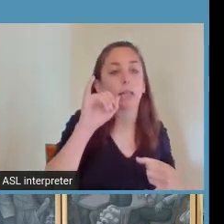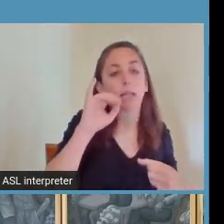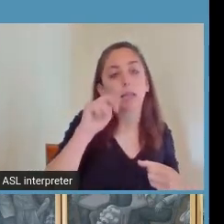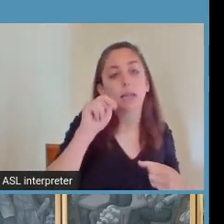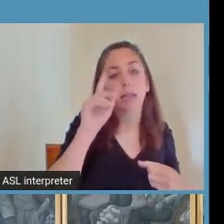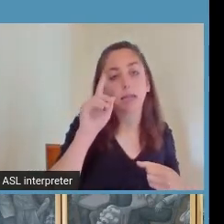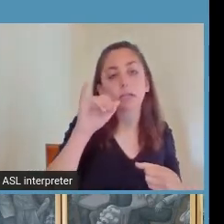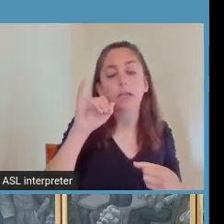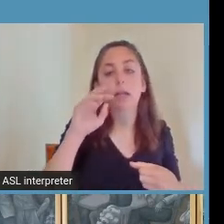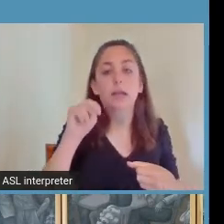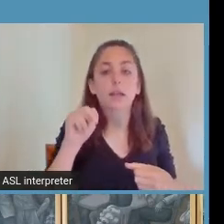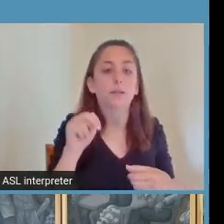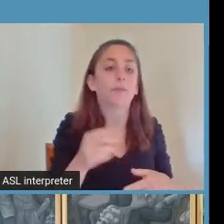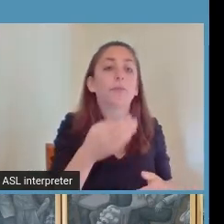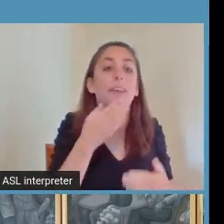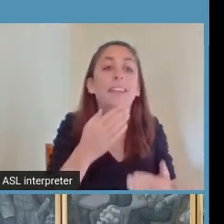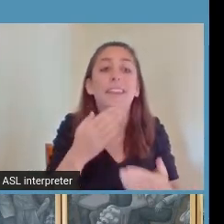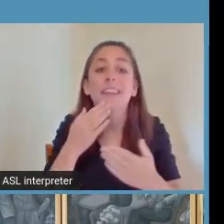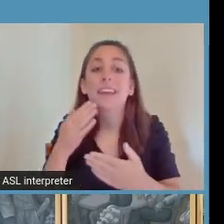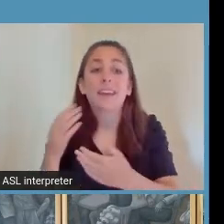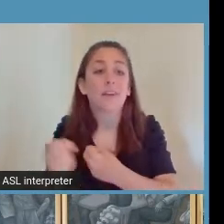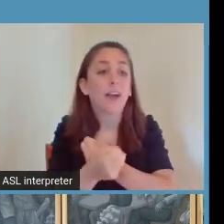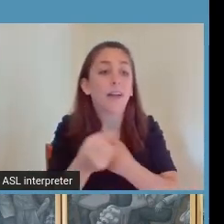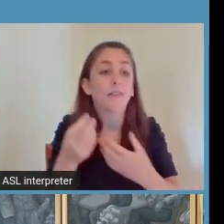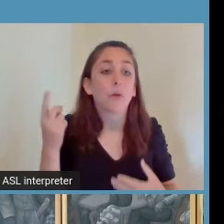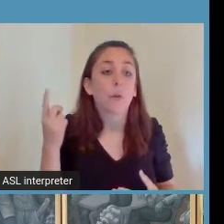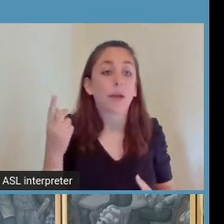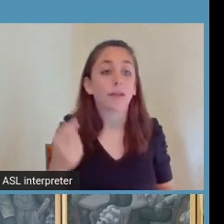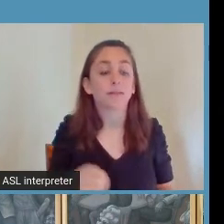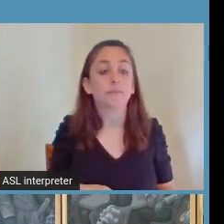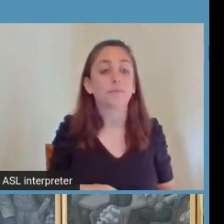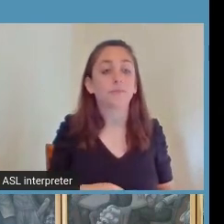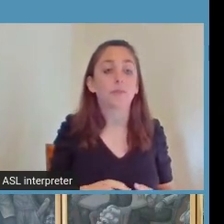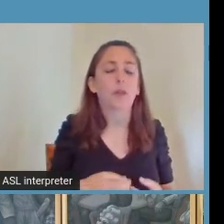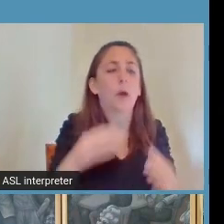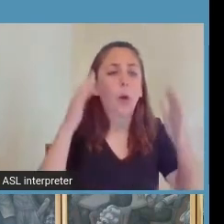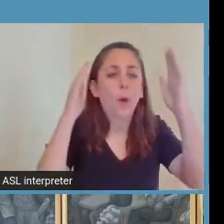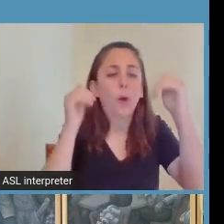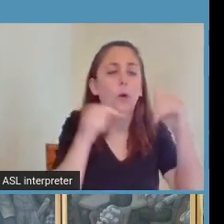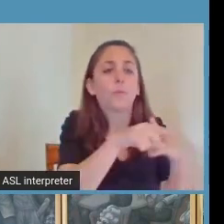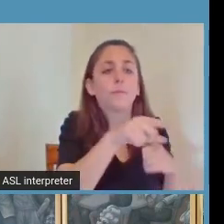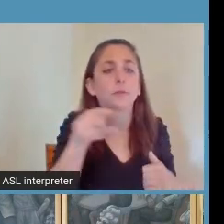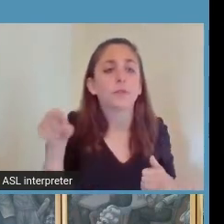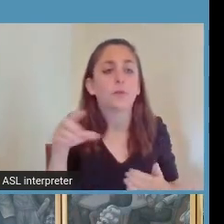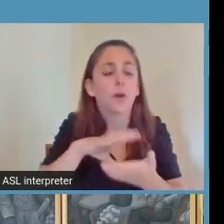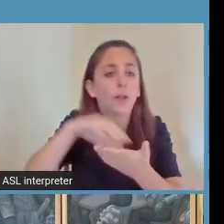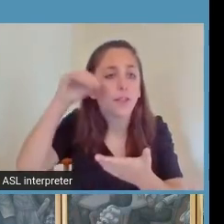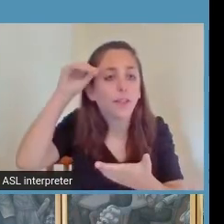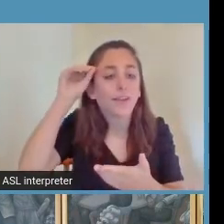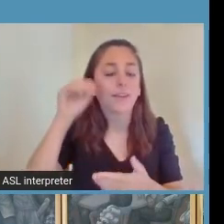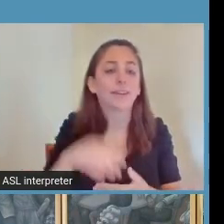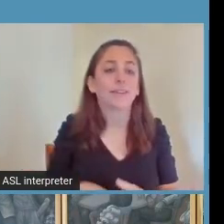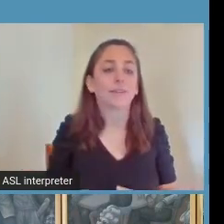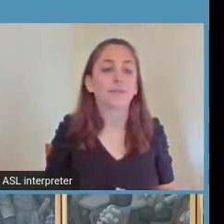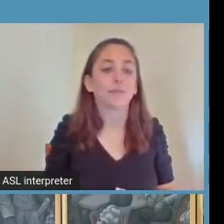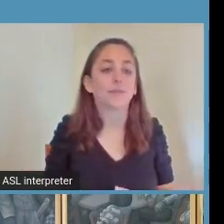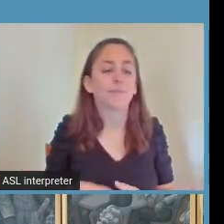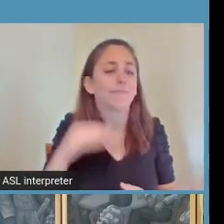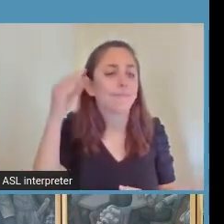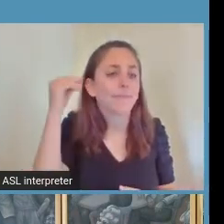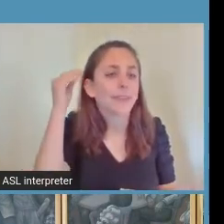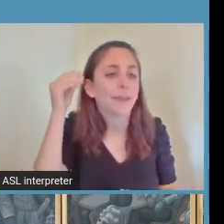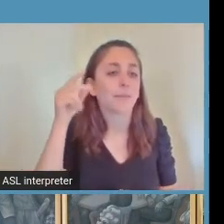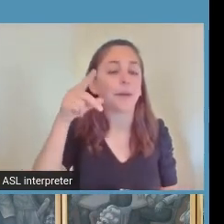So thank you everyone for watching along, hopefully learning something, hopefully not getting too intimidated and thinking about producing your